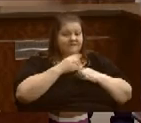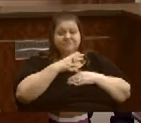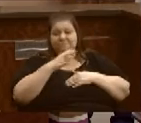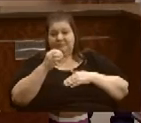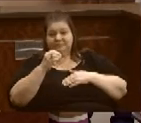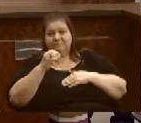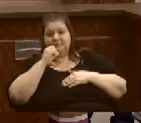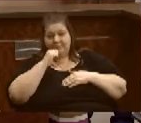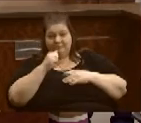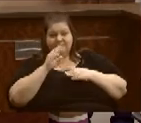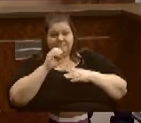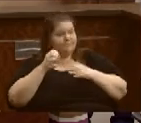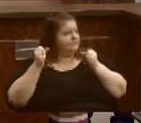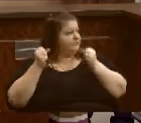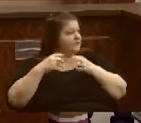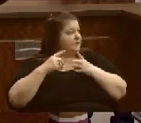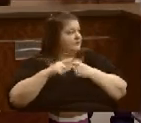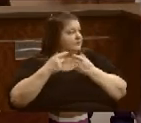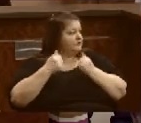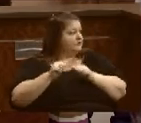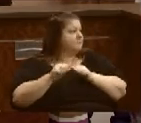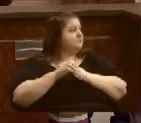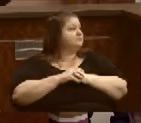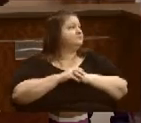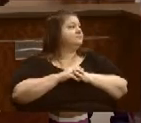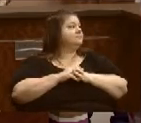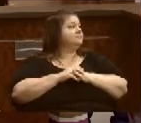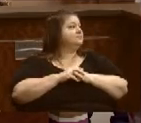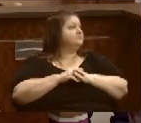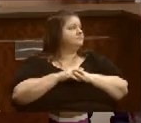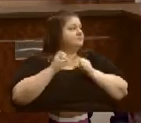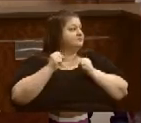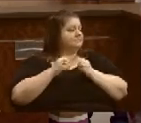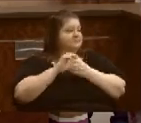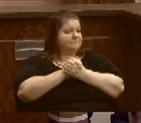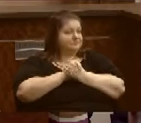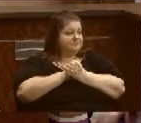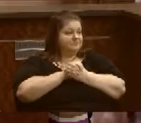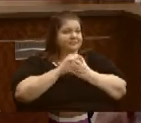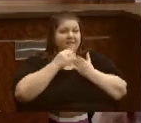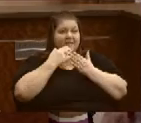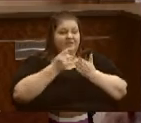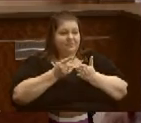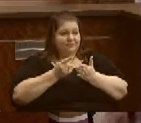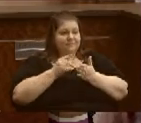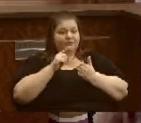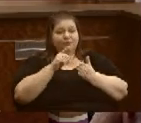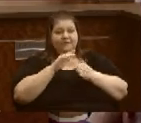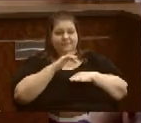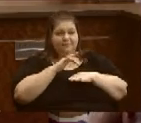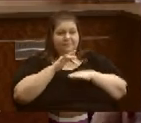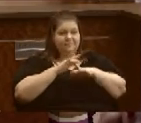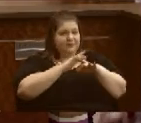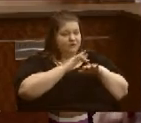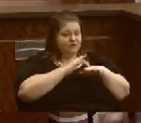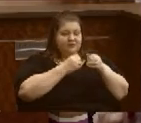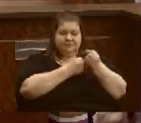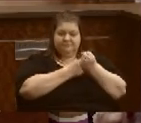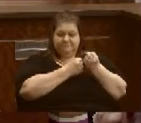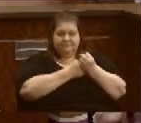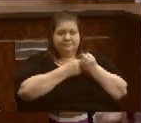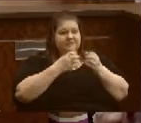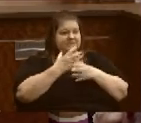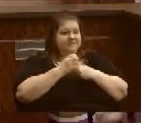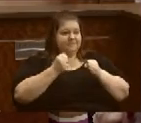and not be afraid to try. So, Doc, congratulations. Thank you. You had touched many citizens and saved many lives